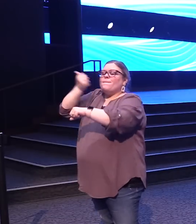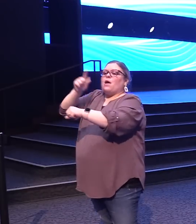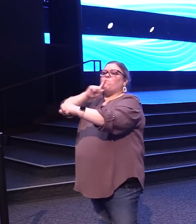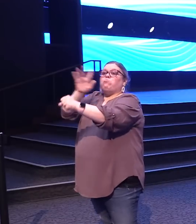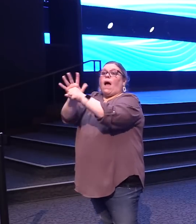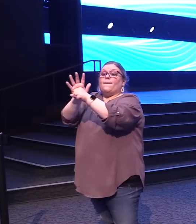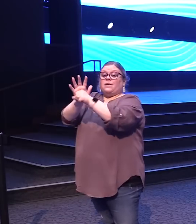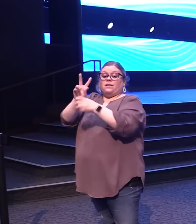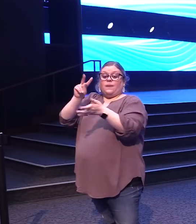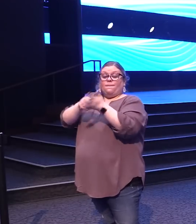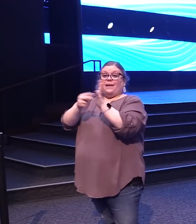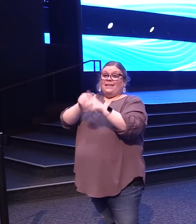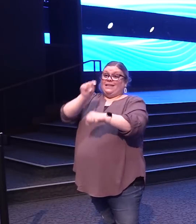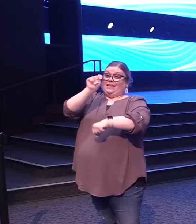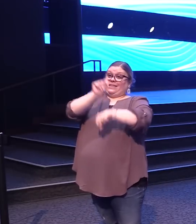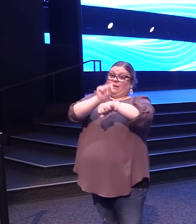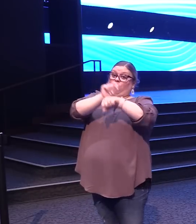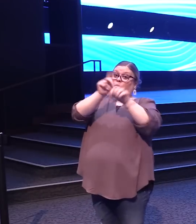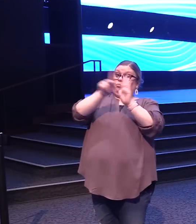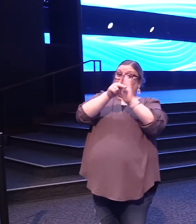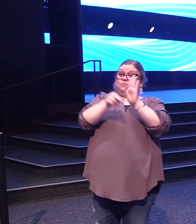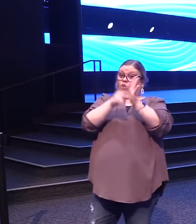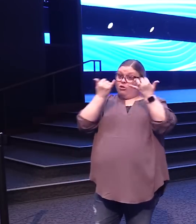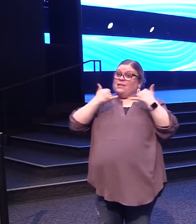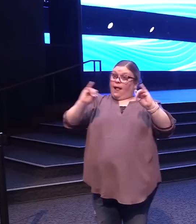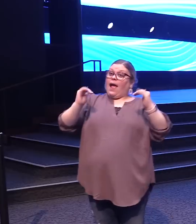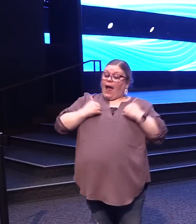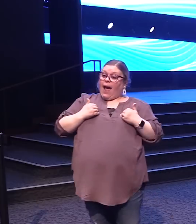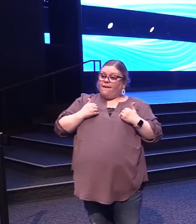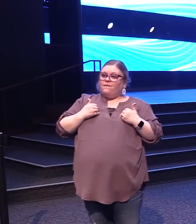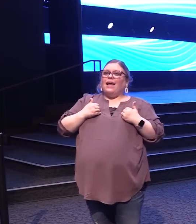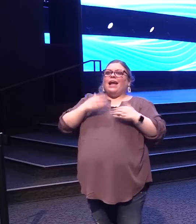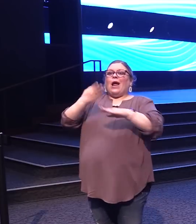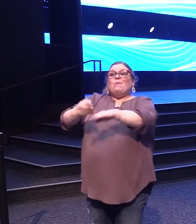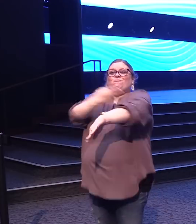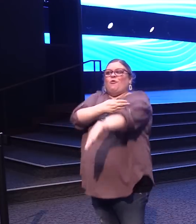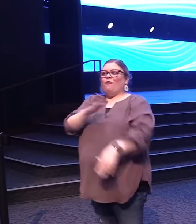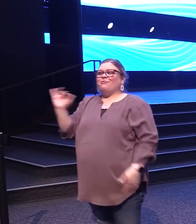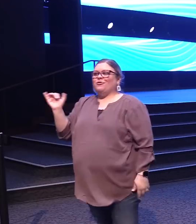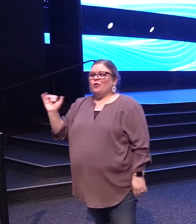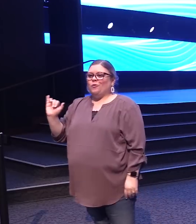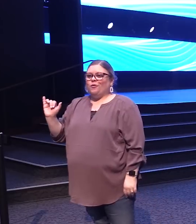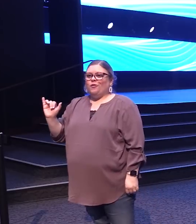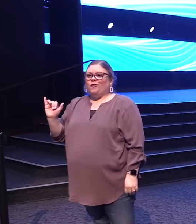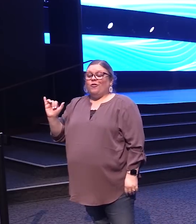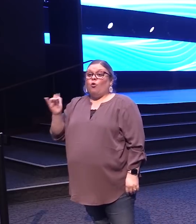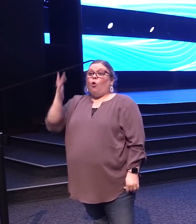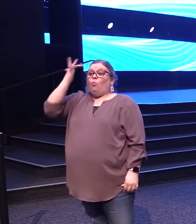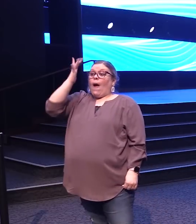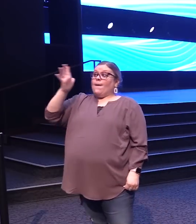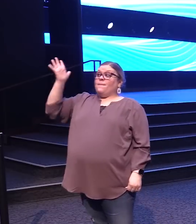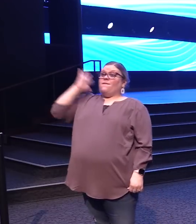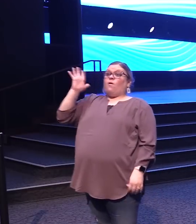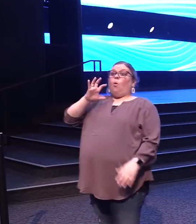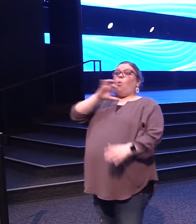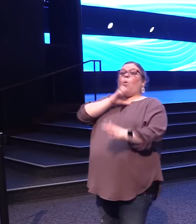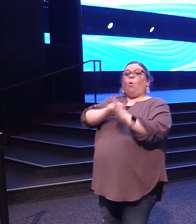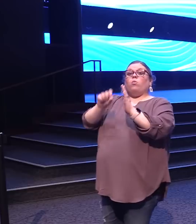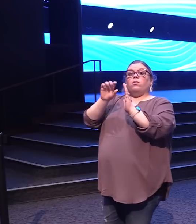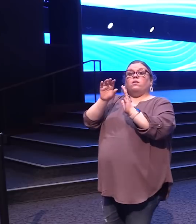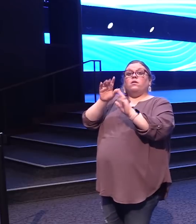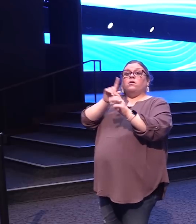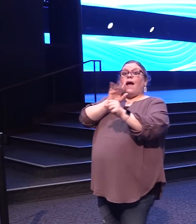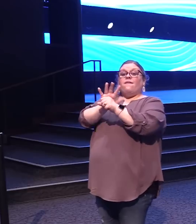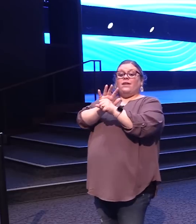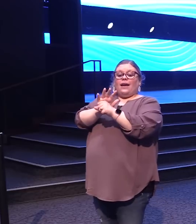So not only is the temple principle still around, it's also improved. Because back then in the old covenant,